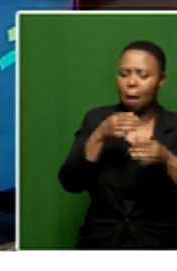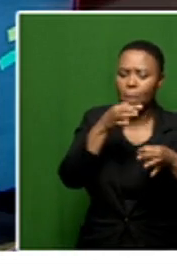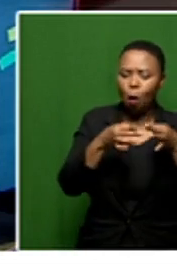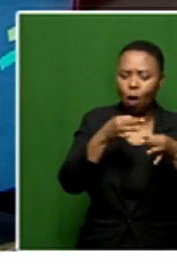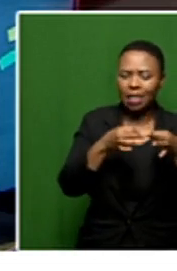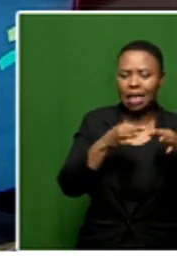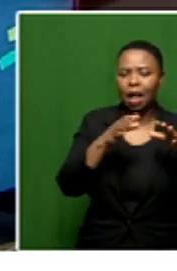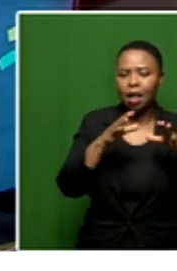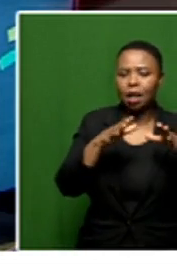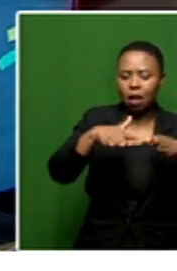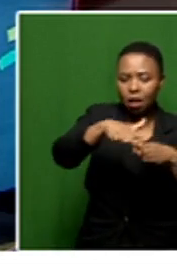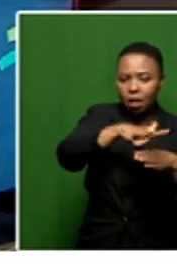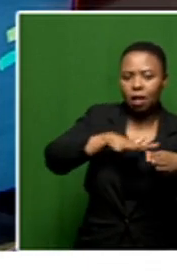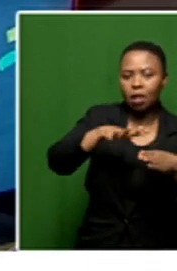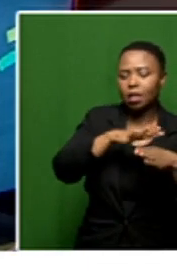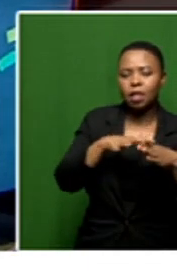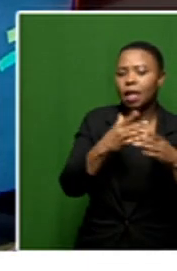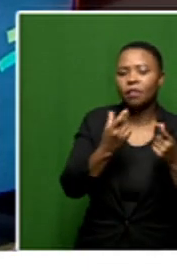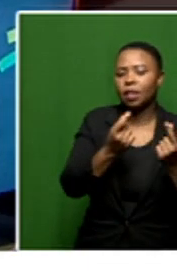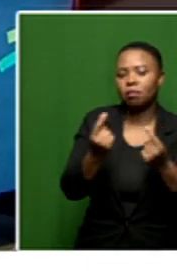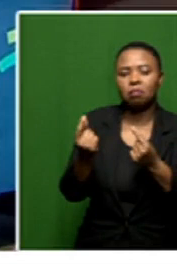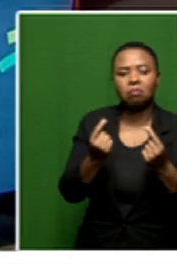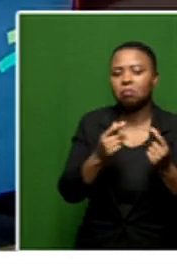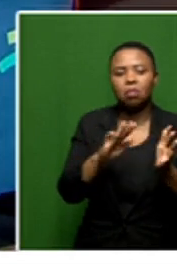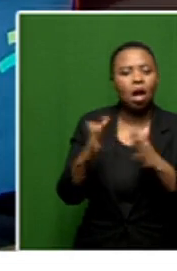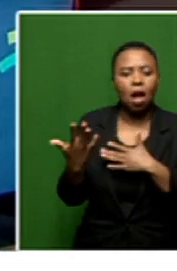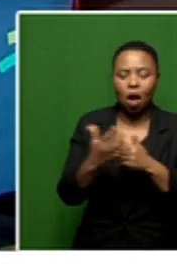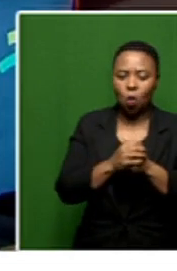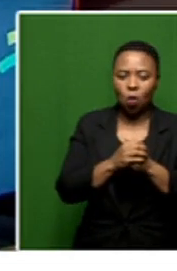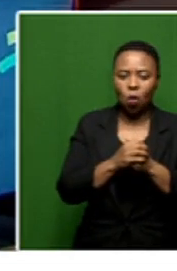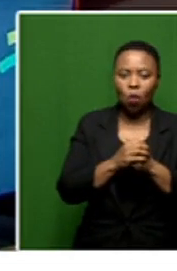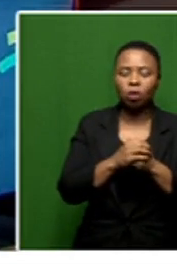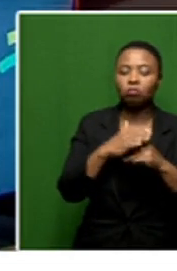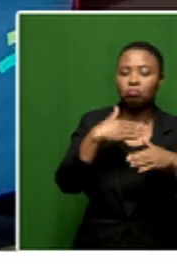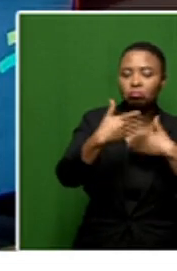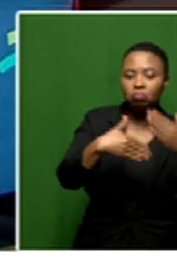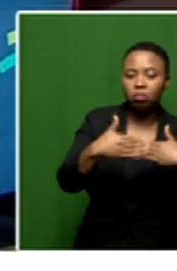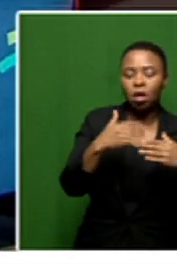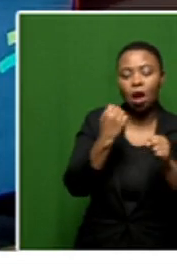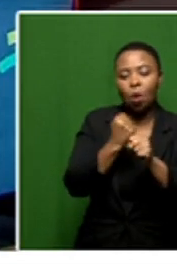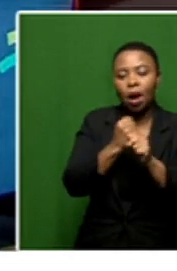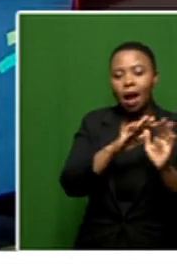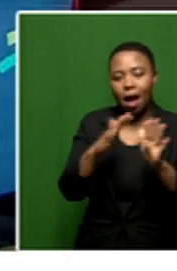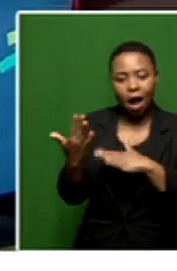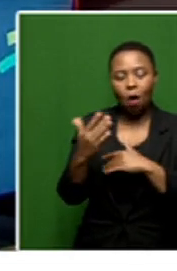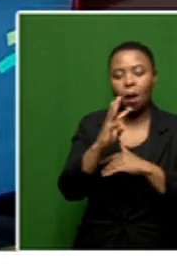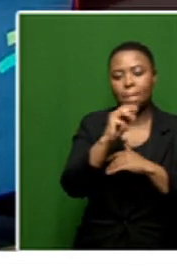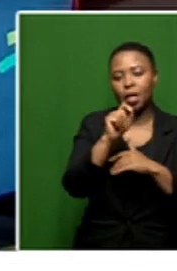broadly, but more specifically to the running of these metropolitan